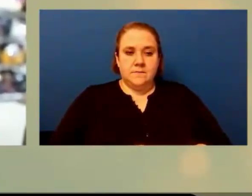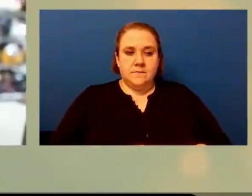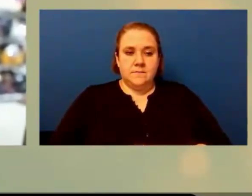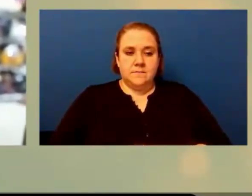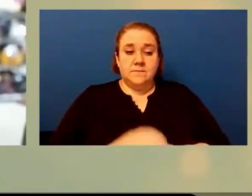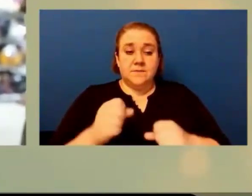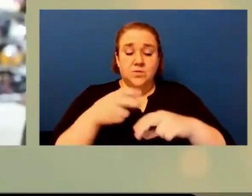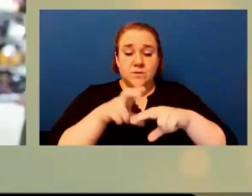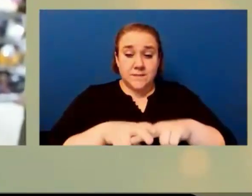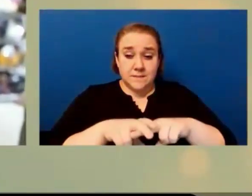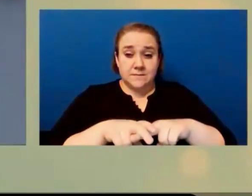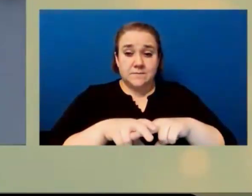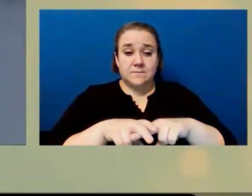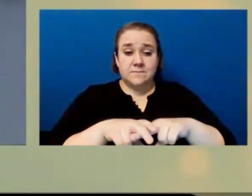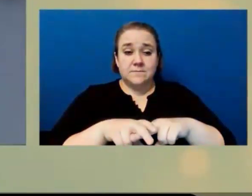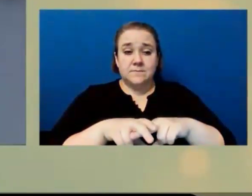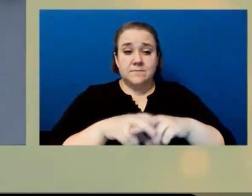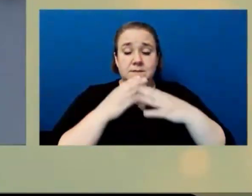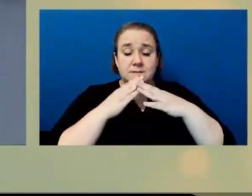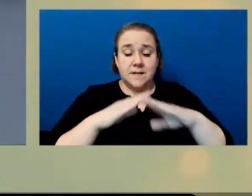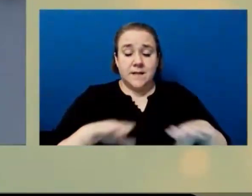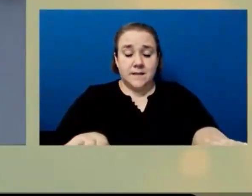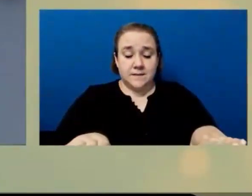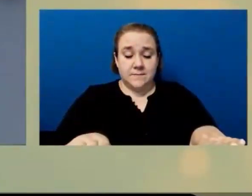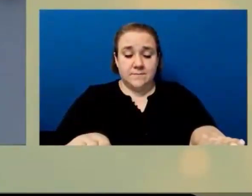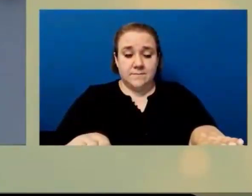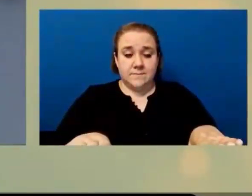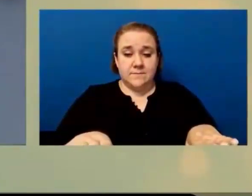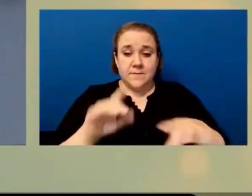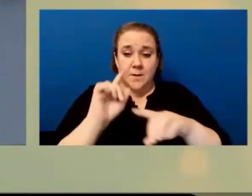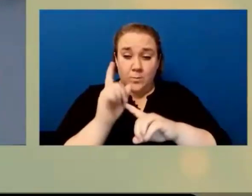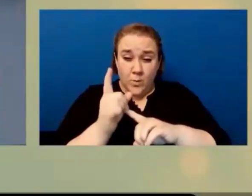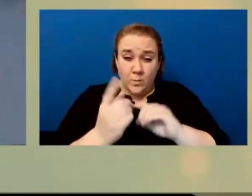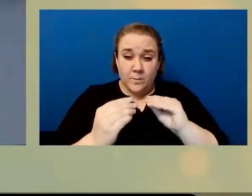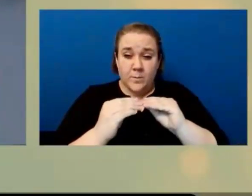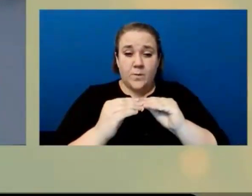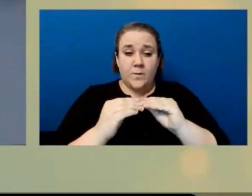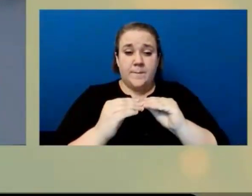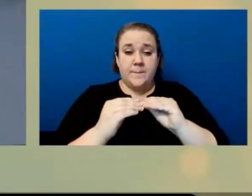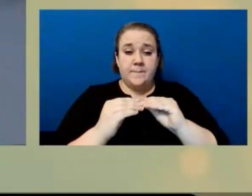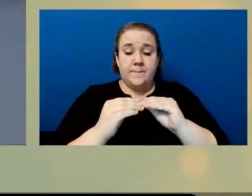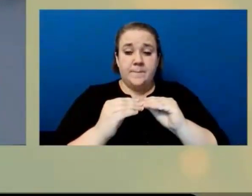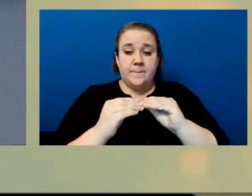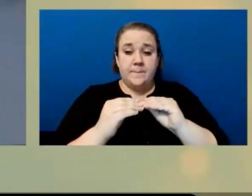Can you sit here silently a moment longer